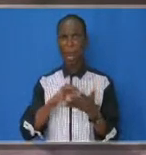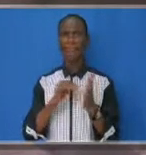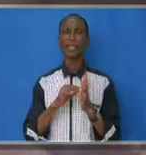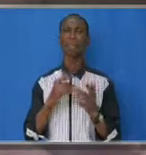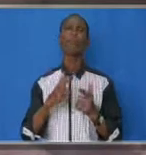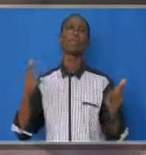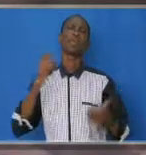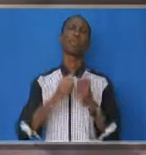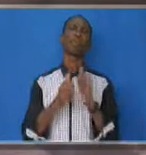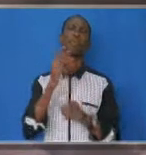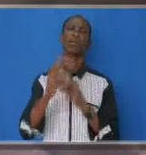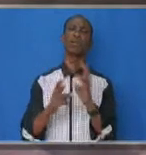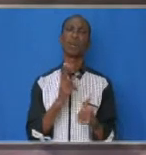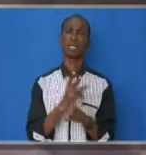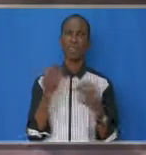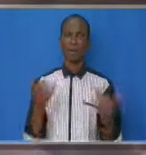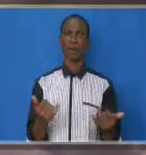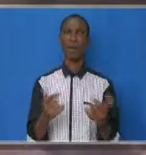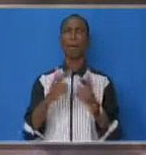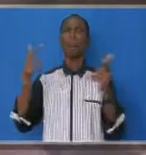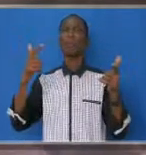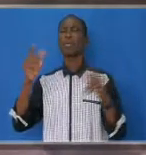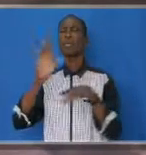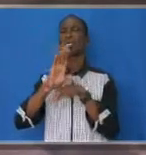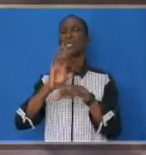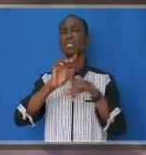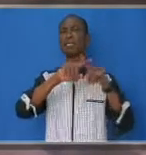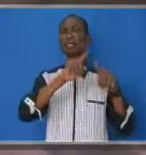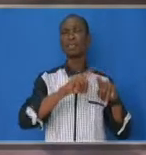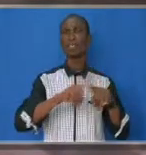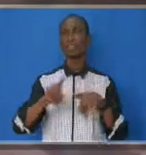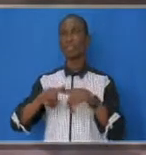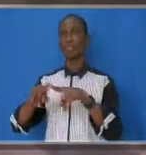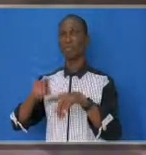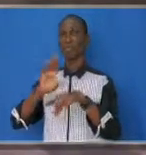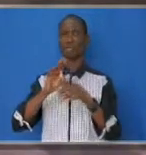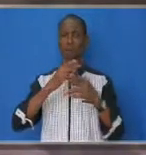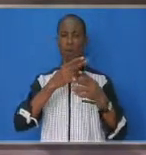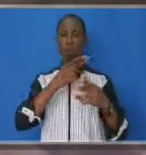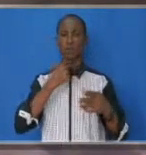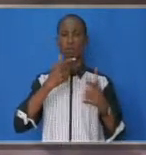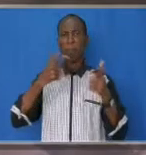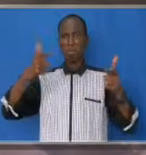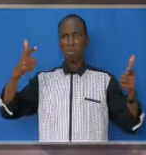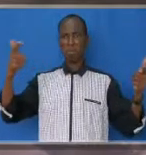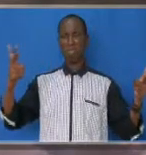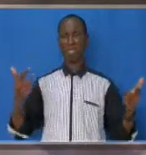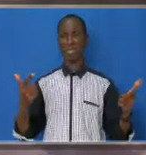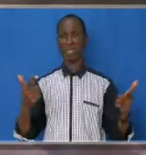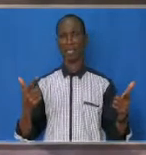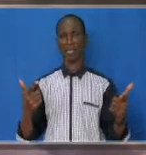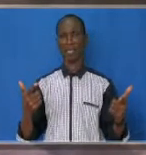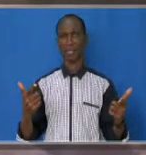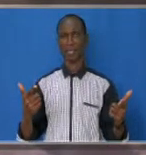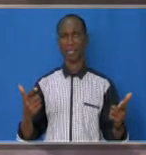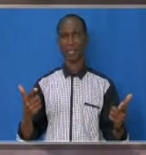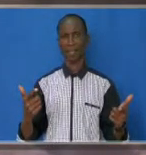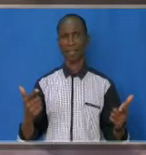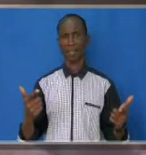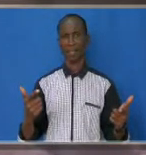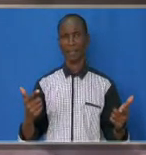their history, Paul seriously complained that they were zealous for